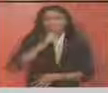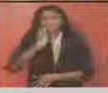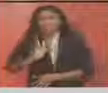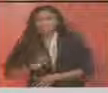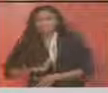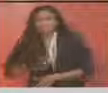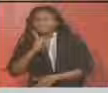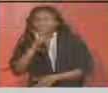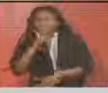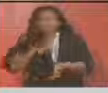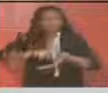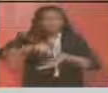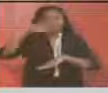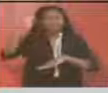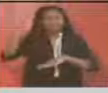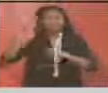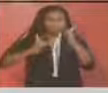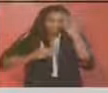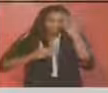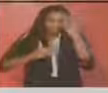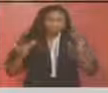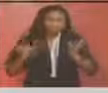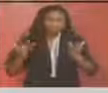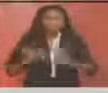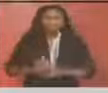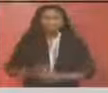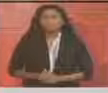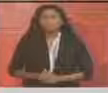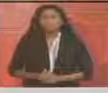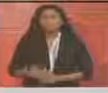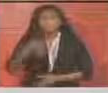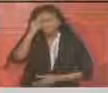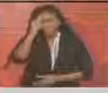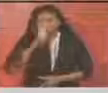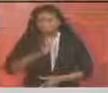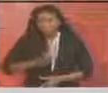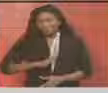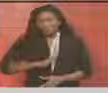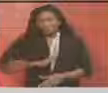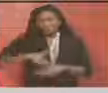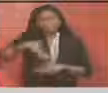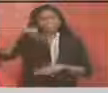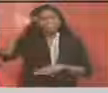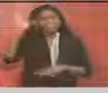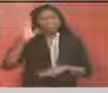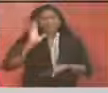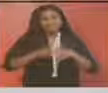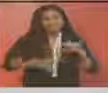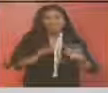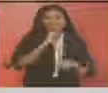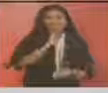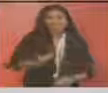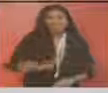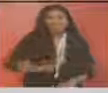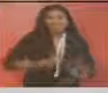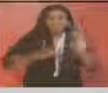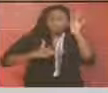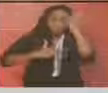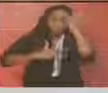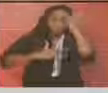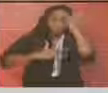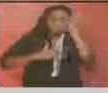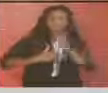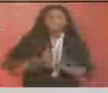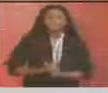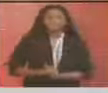distribution over the entire period. Again, we have males 53.2%, females 45.5%. Our